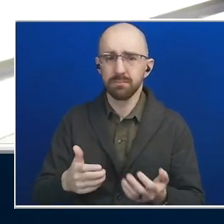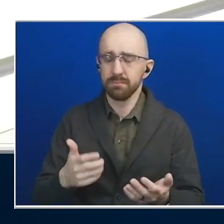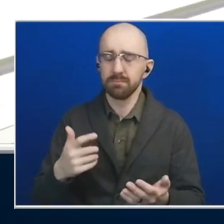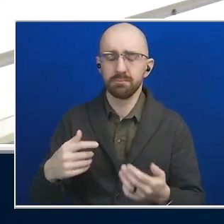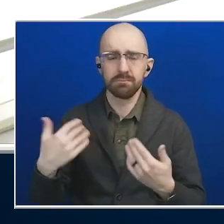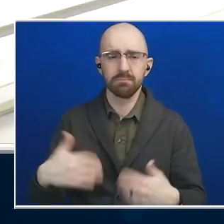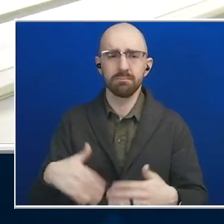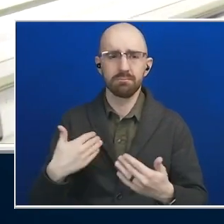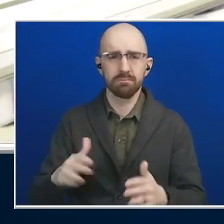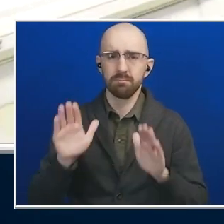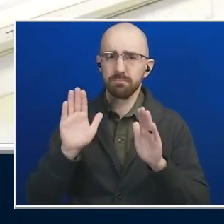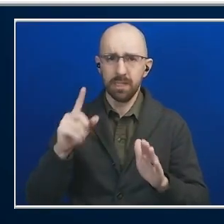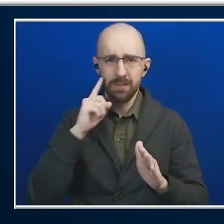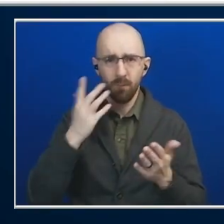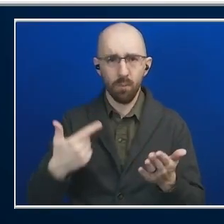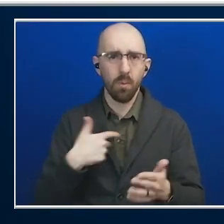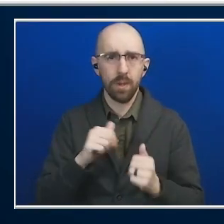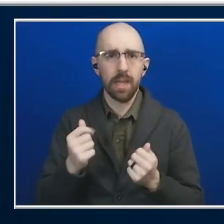patient population. So.